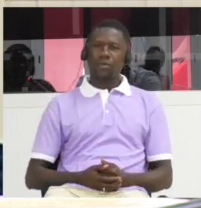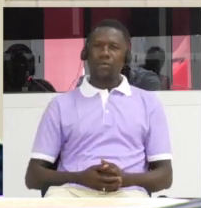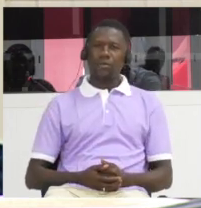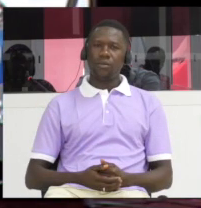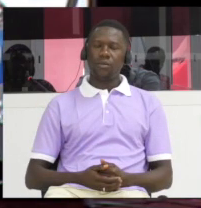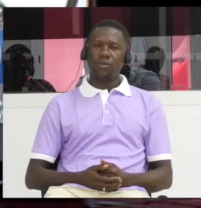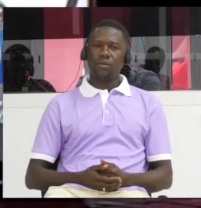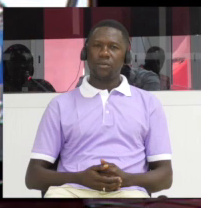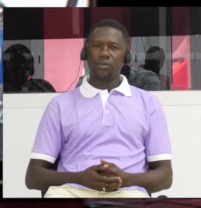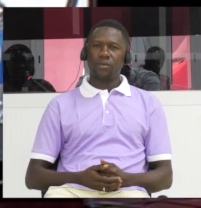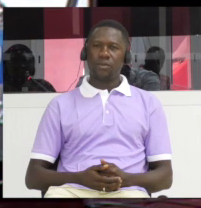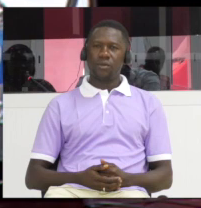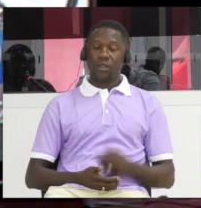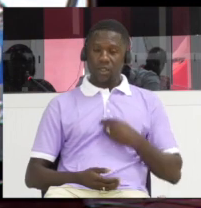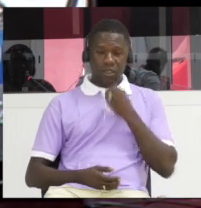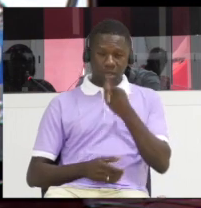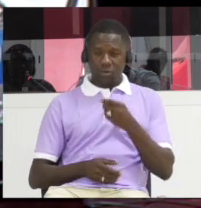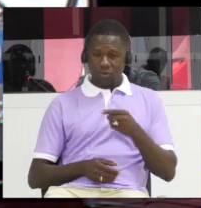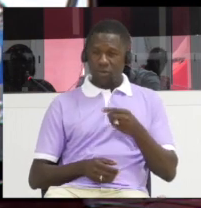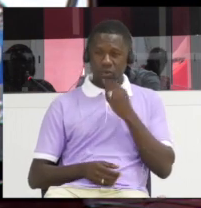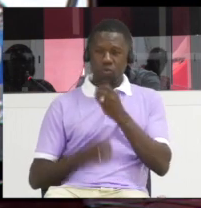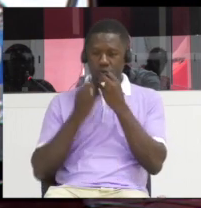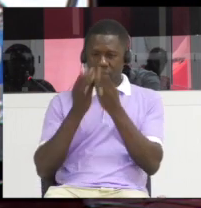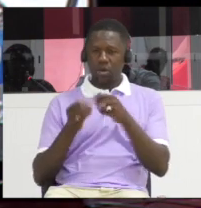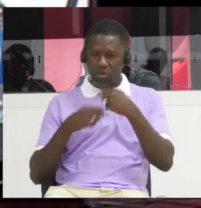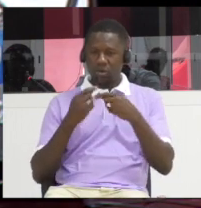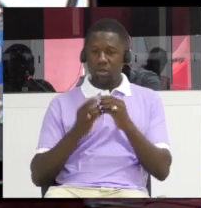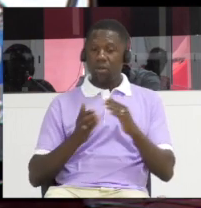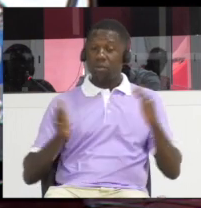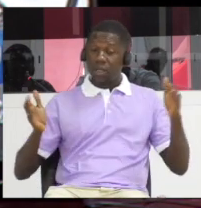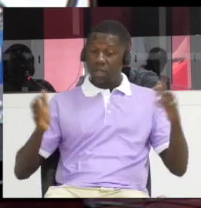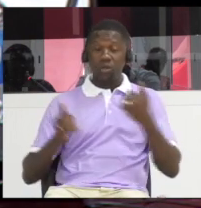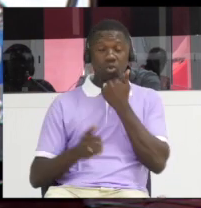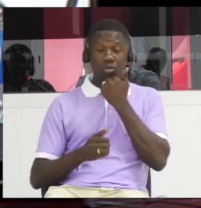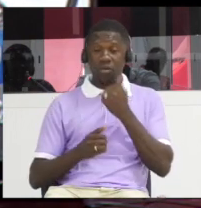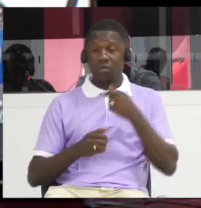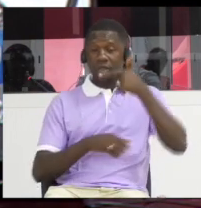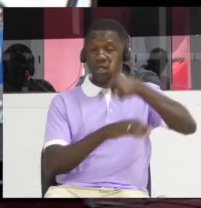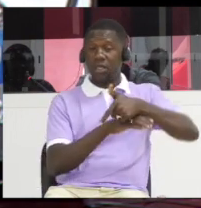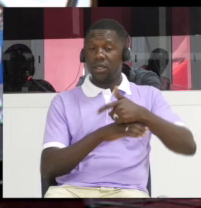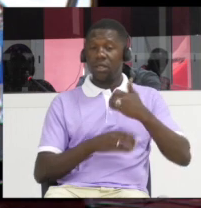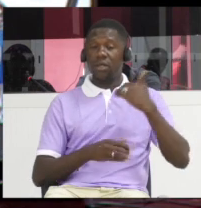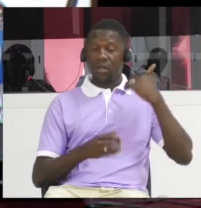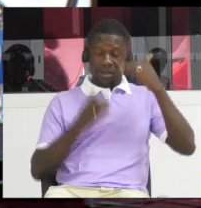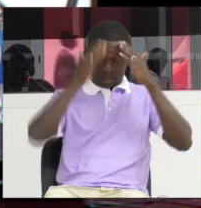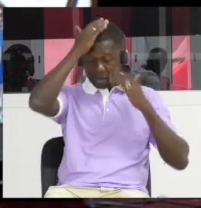In terms of, you mentioned the huge number of Nigerians that came.